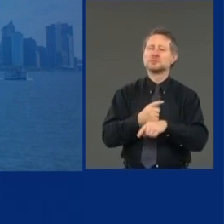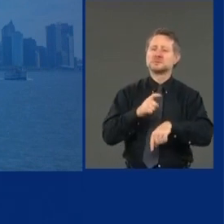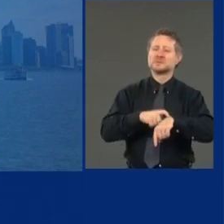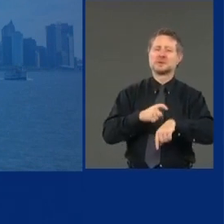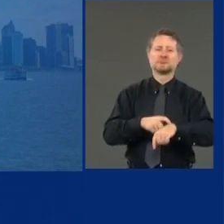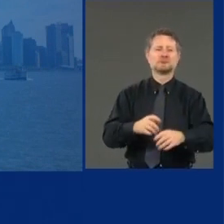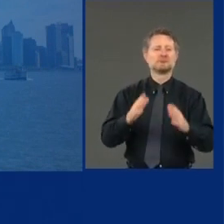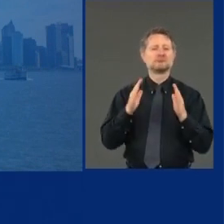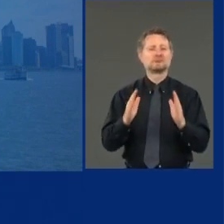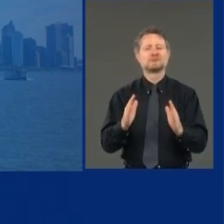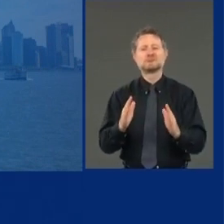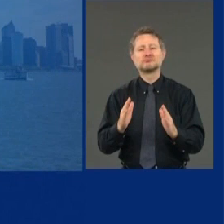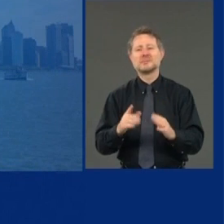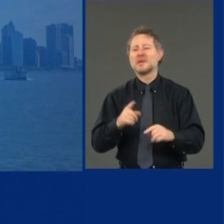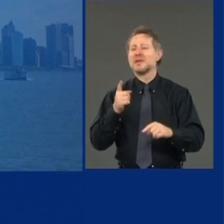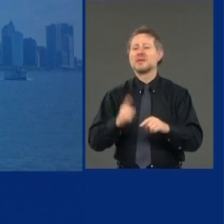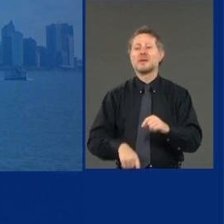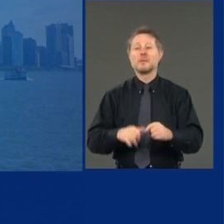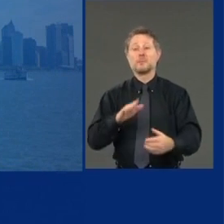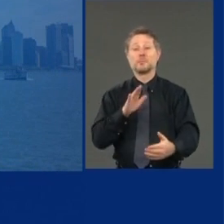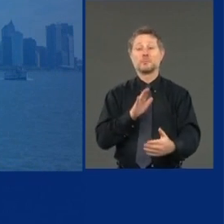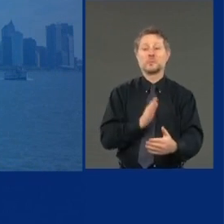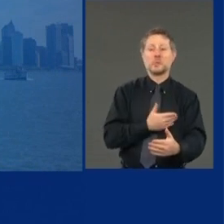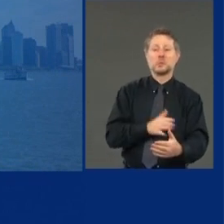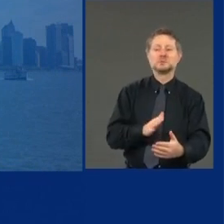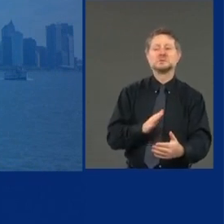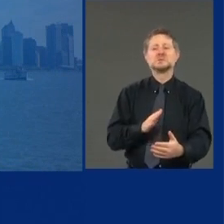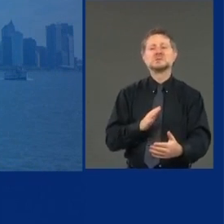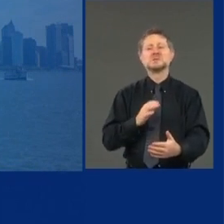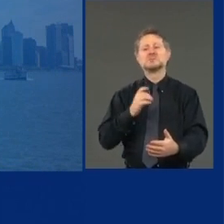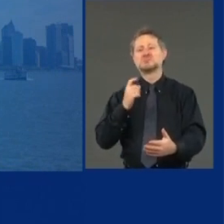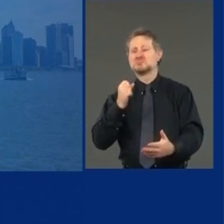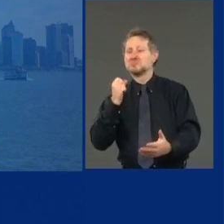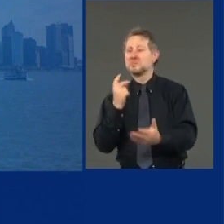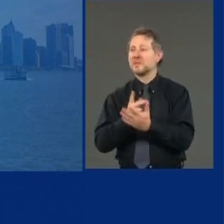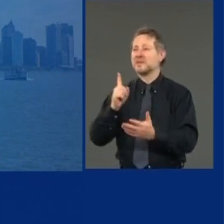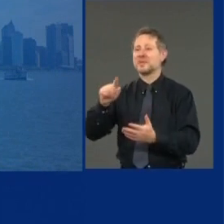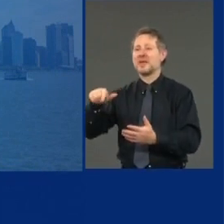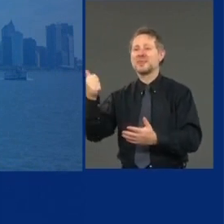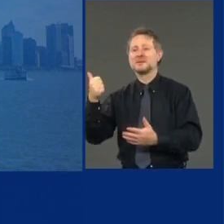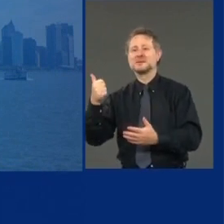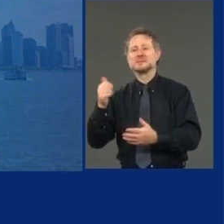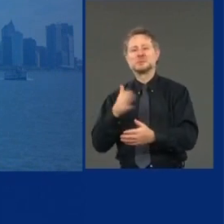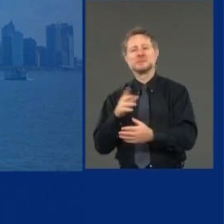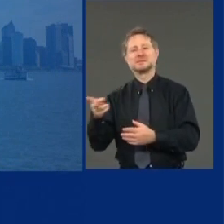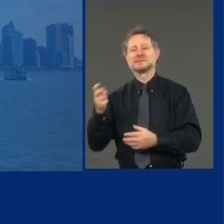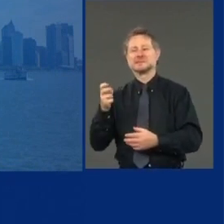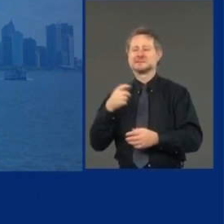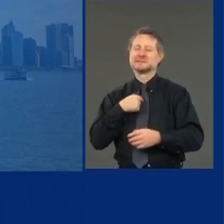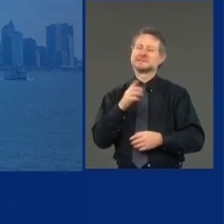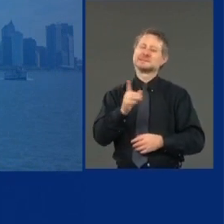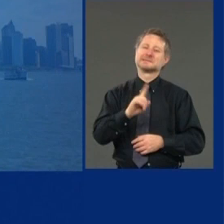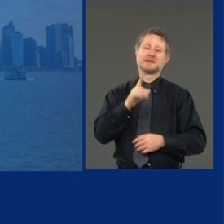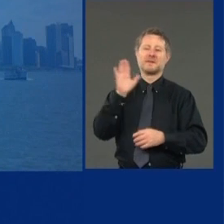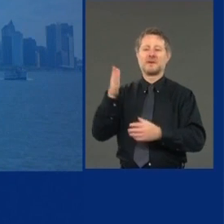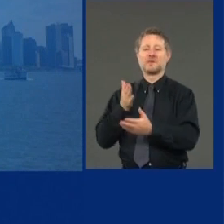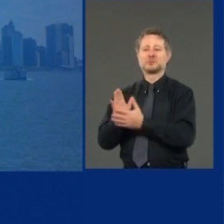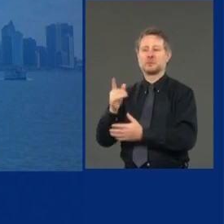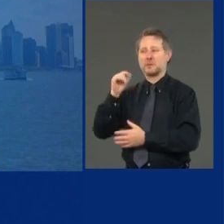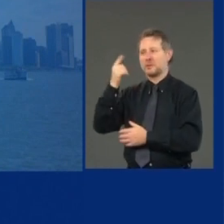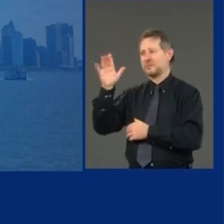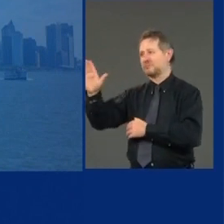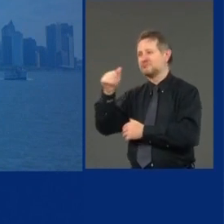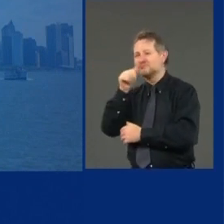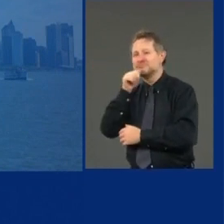use copyrighted music. A lot of them used music that you can't just appropriate and run as a